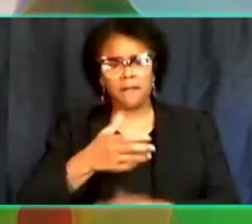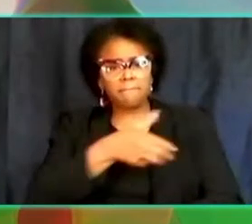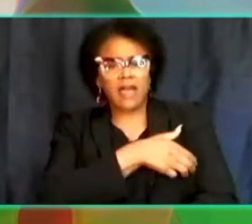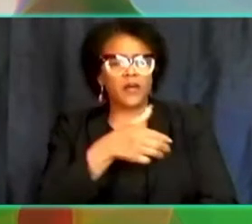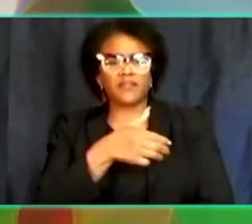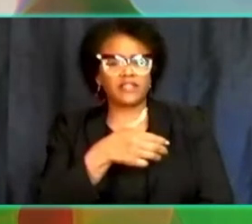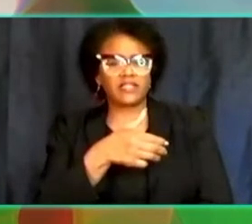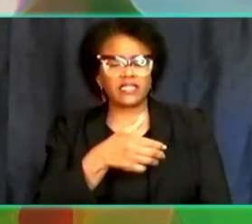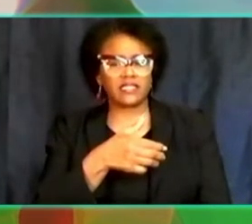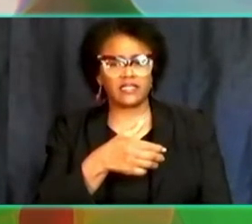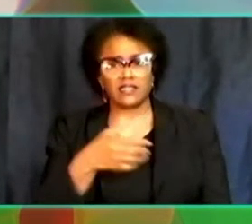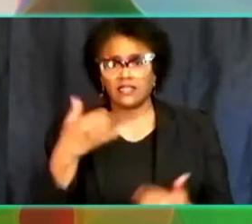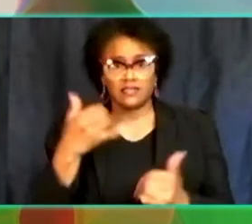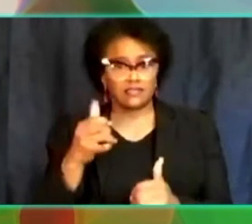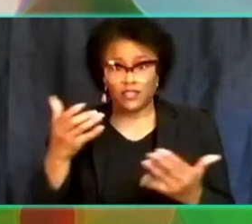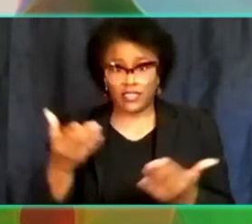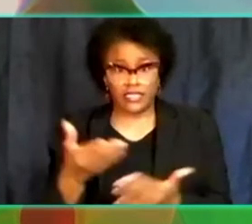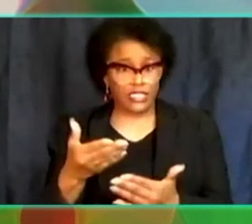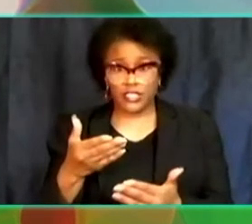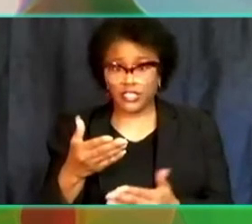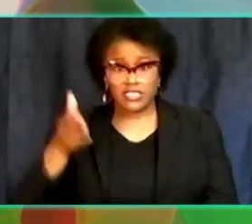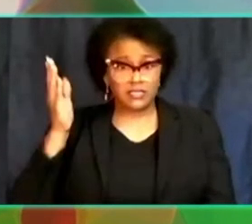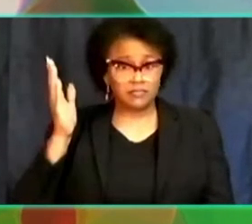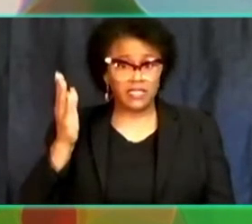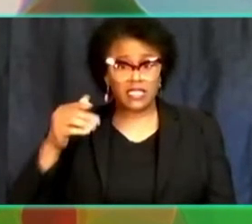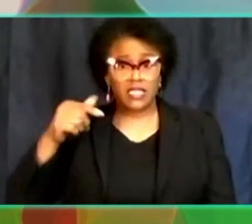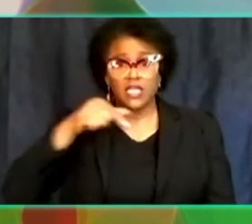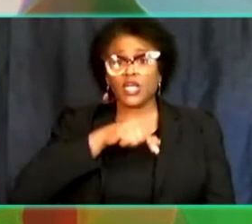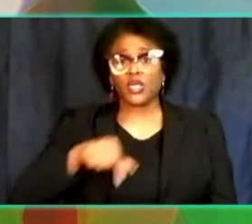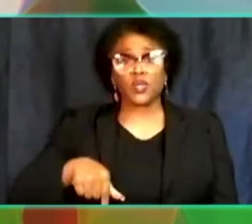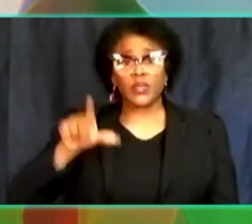still here speaking powerfully, like, you know, Queen Latifah,